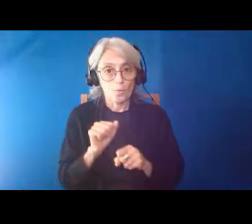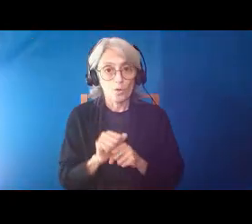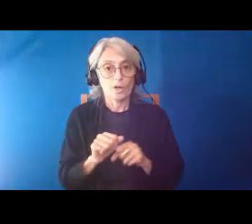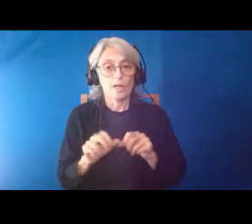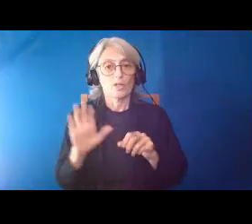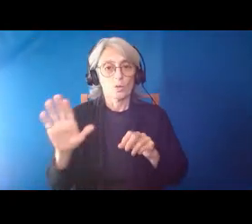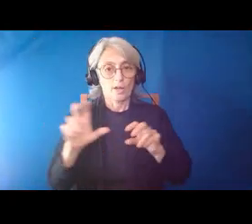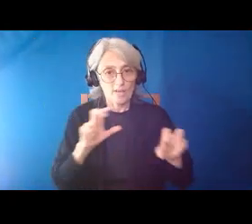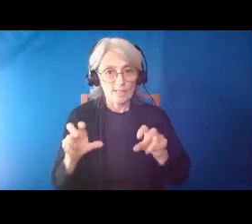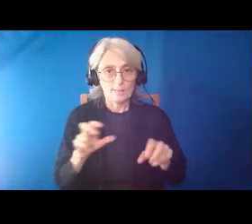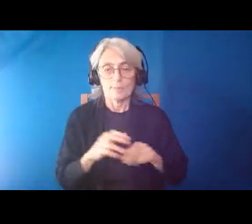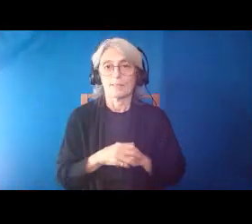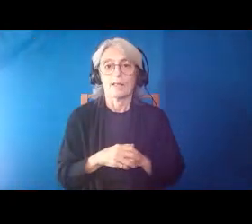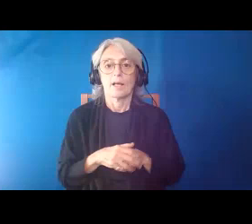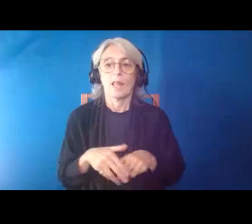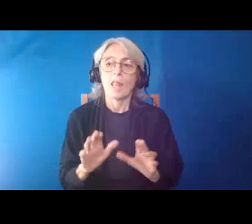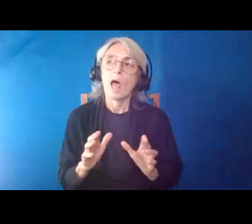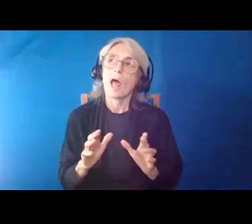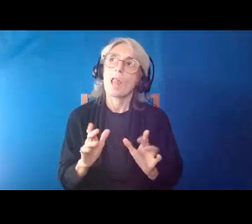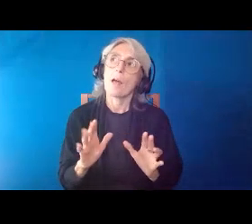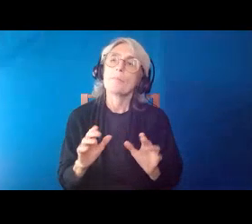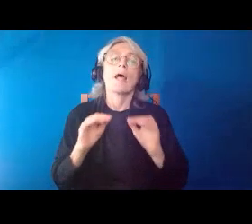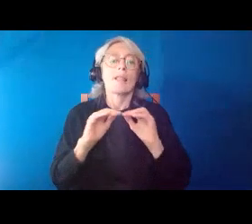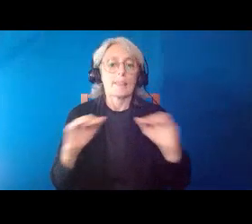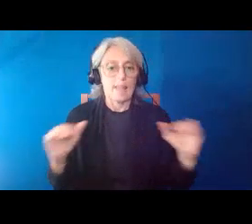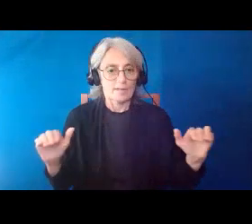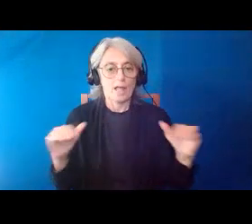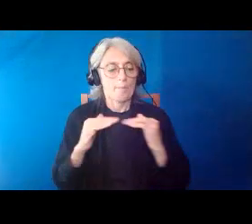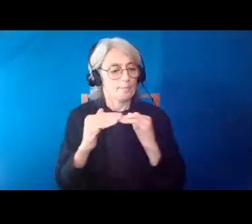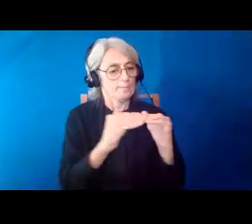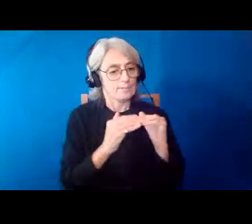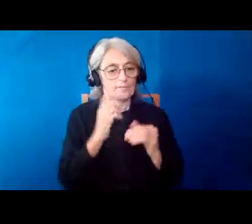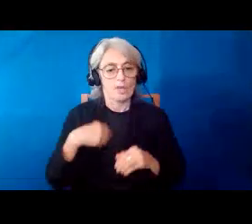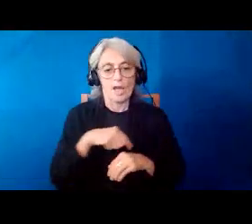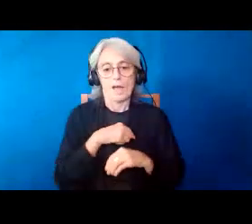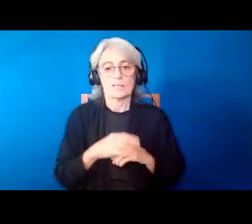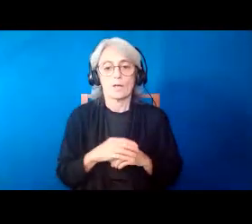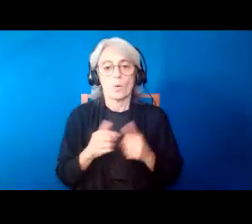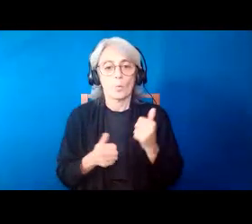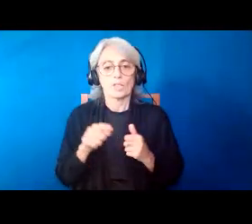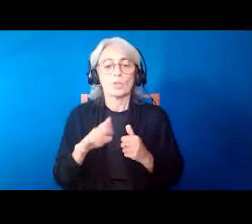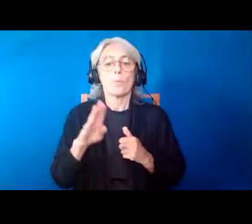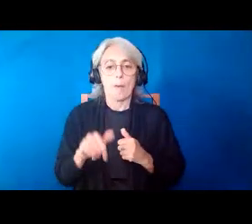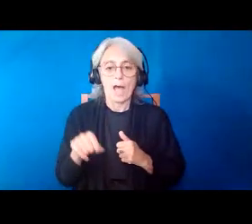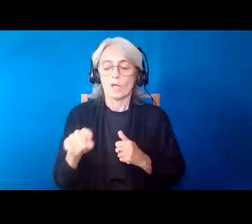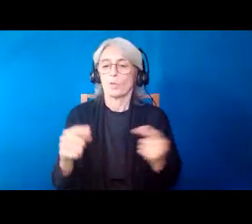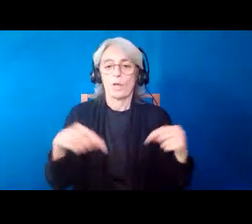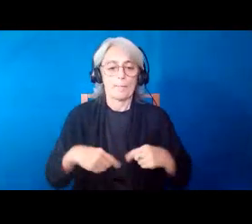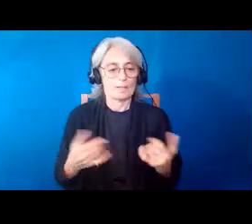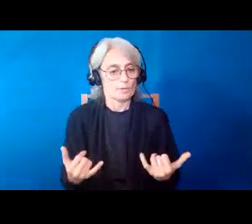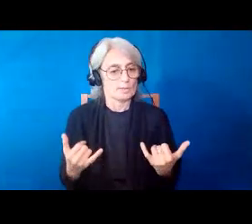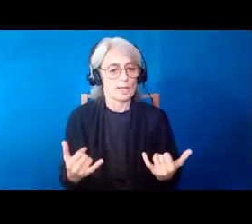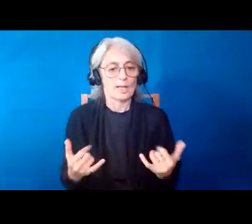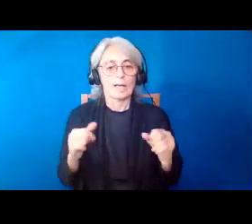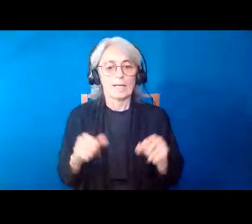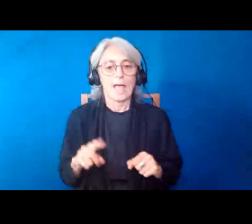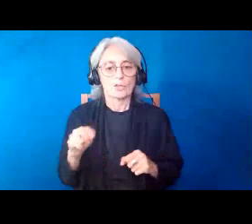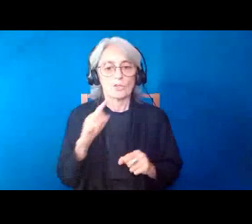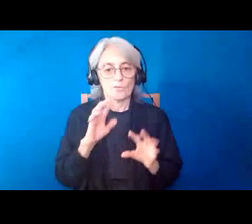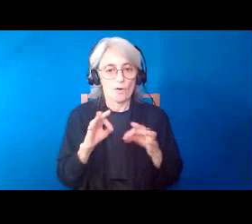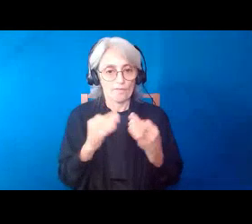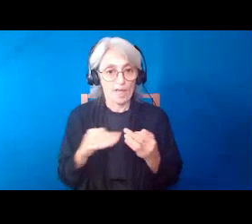make level out the playing field for us. And that's what by you being here today, can do for the families that